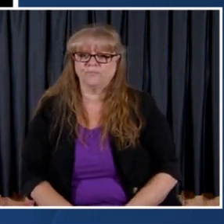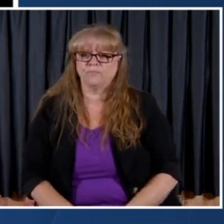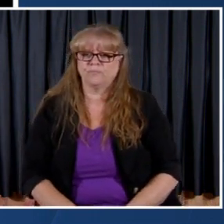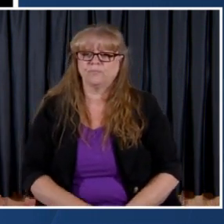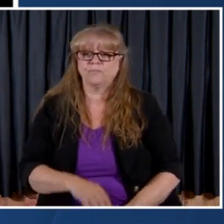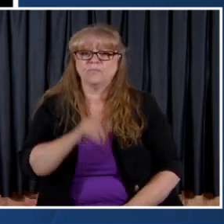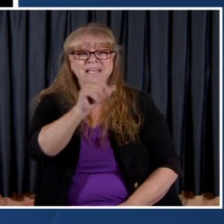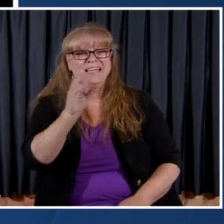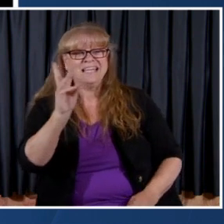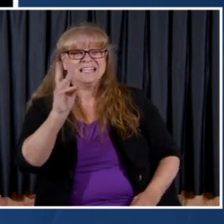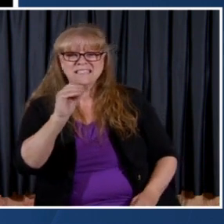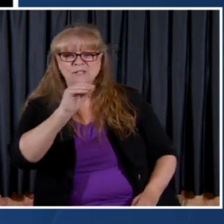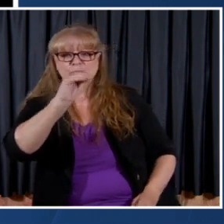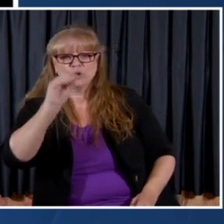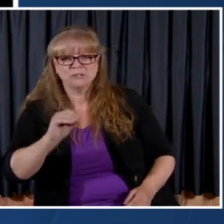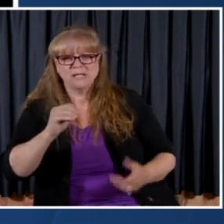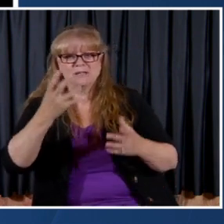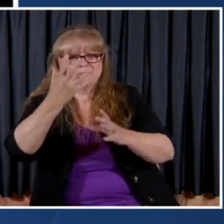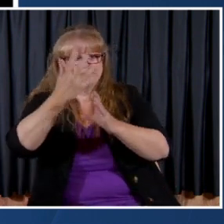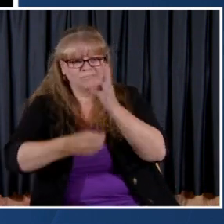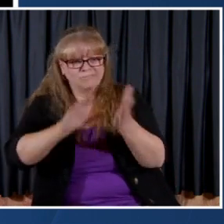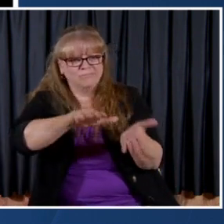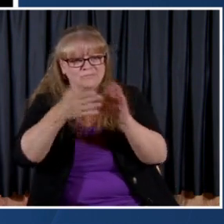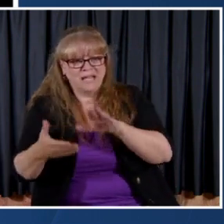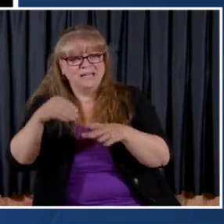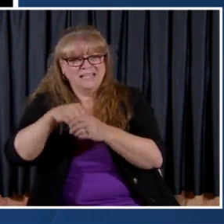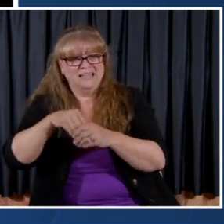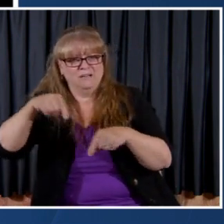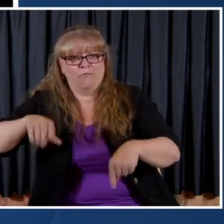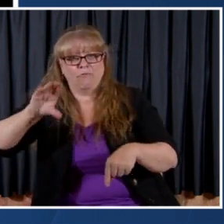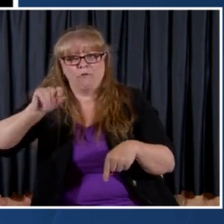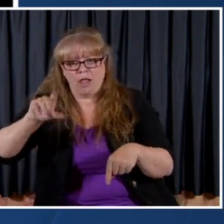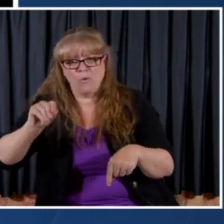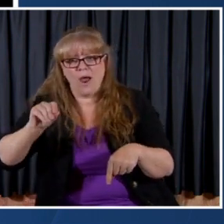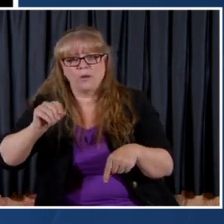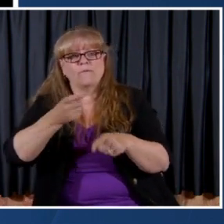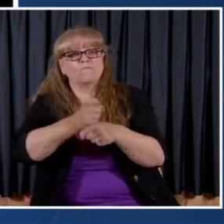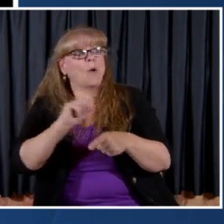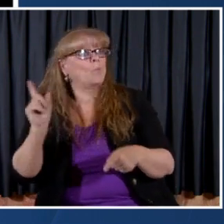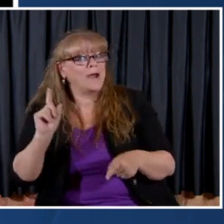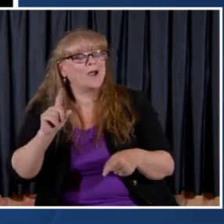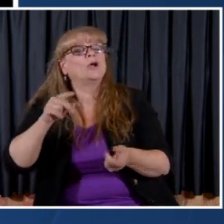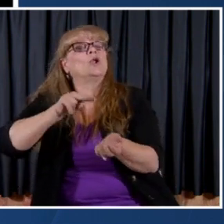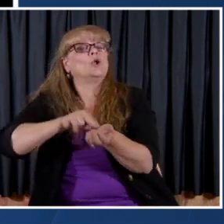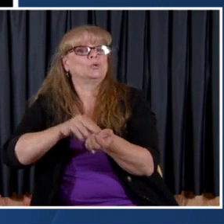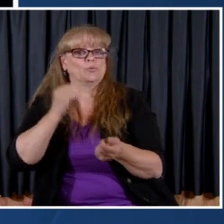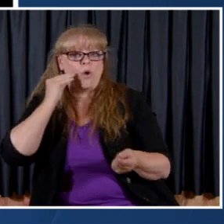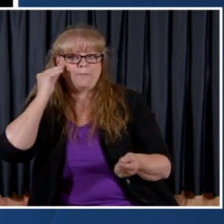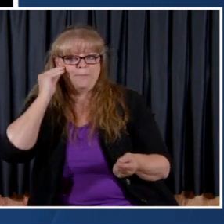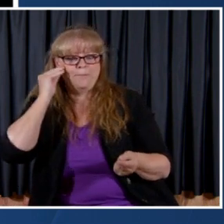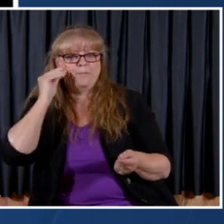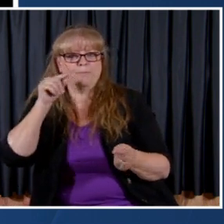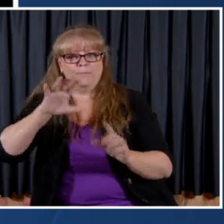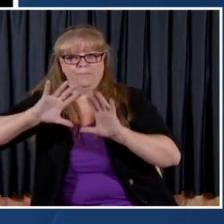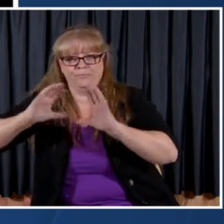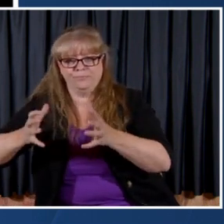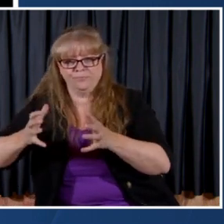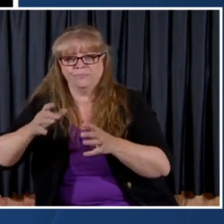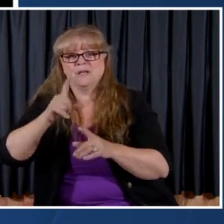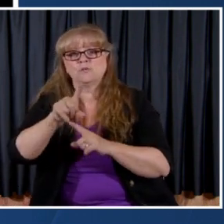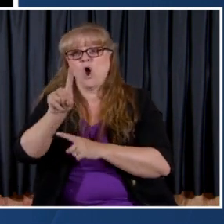residents and that there are still outbreaks in nearly 150 homes for the elderly here, why has the state not tested